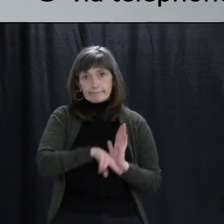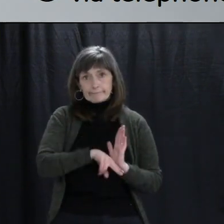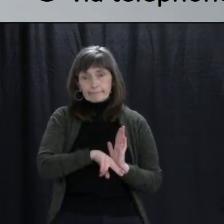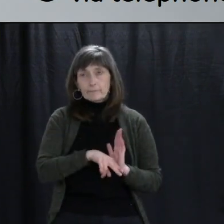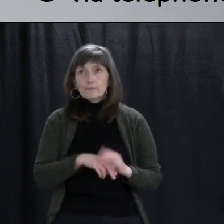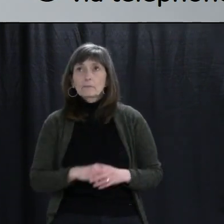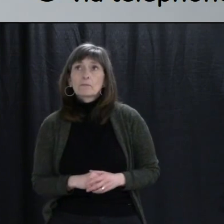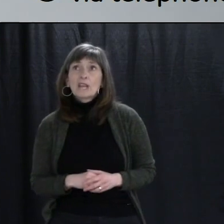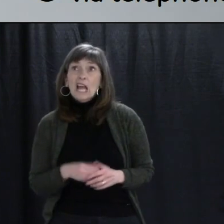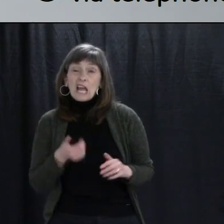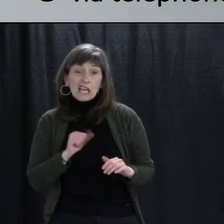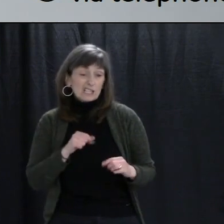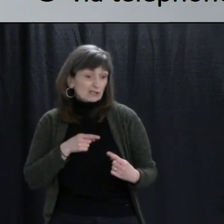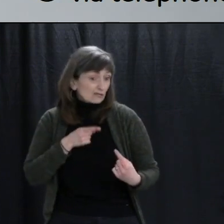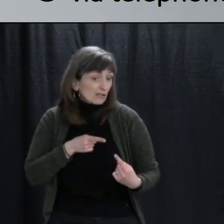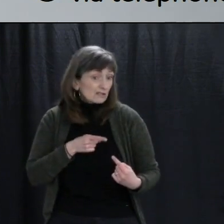think